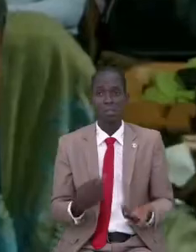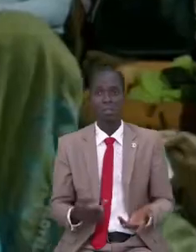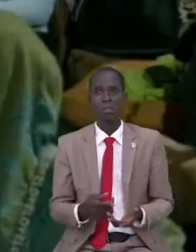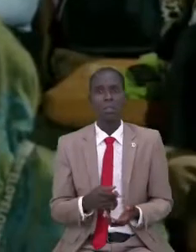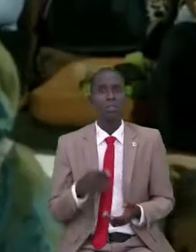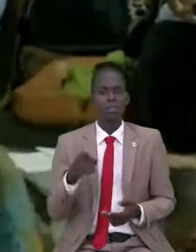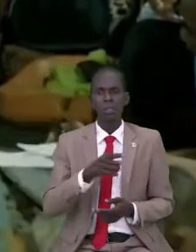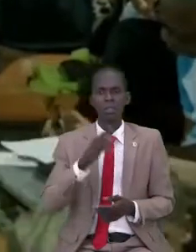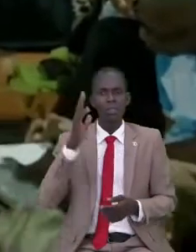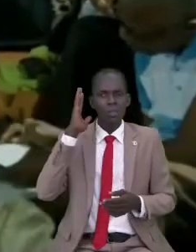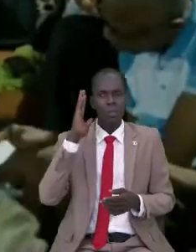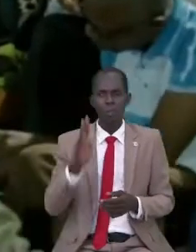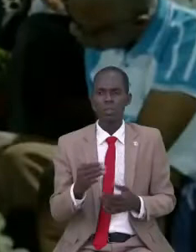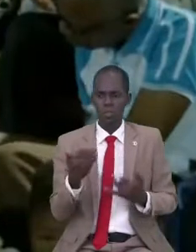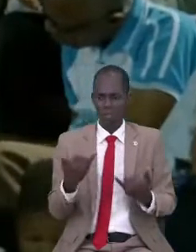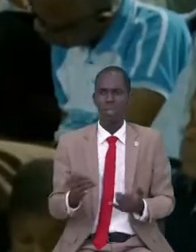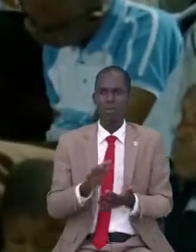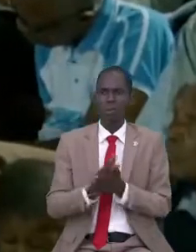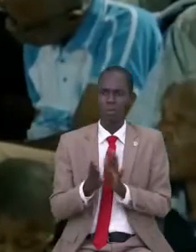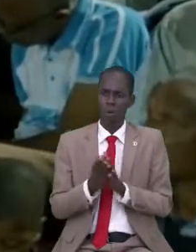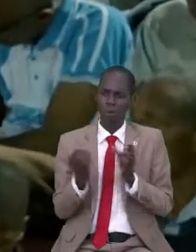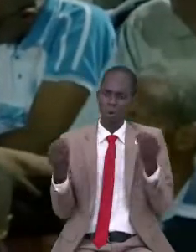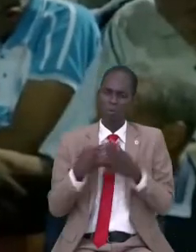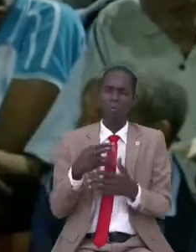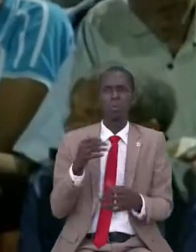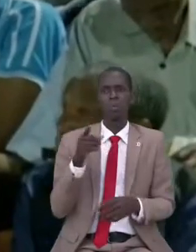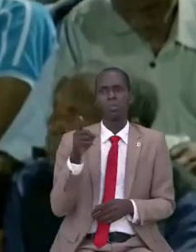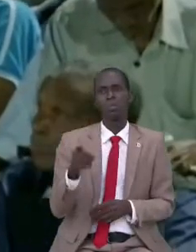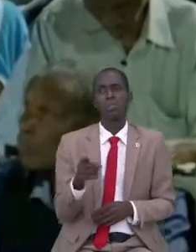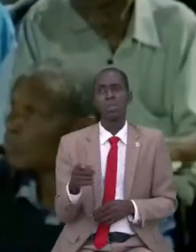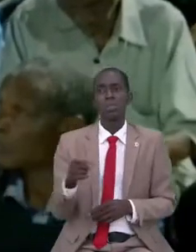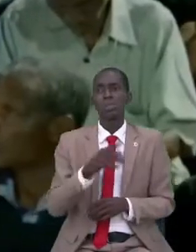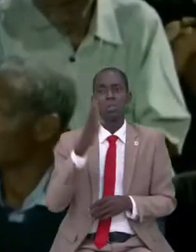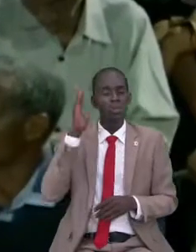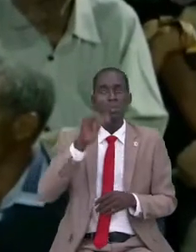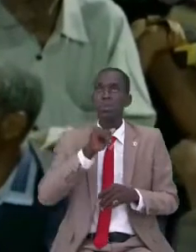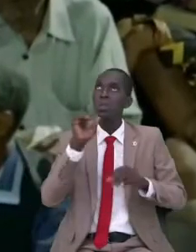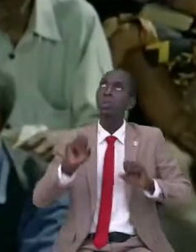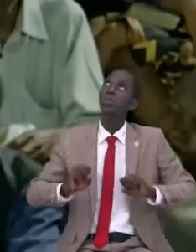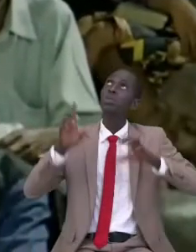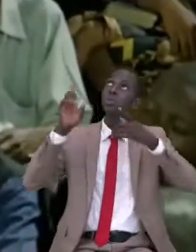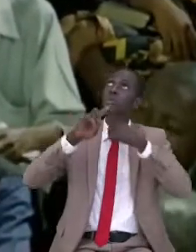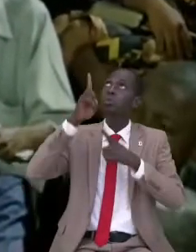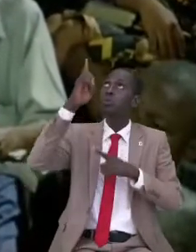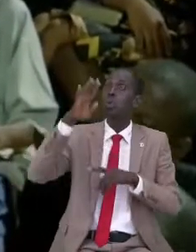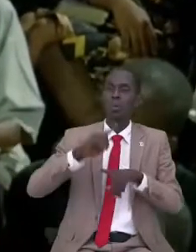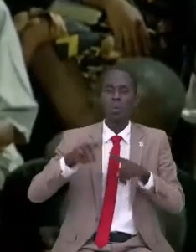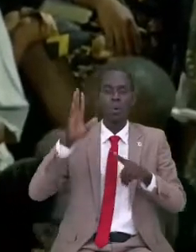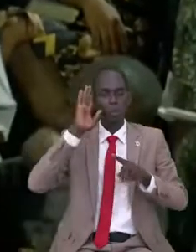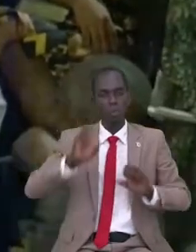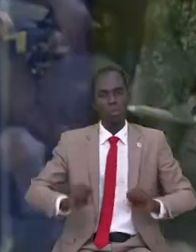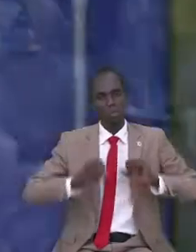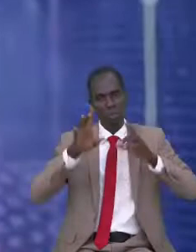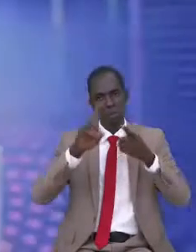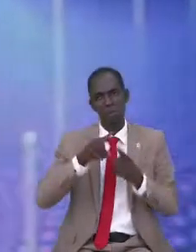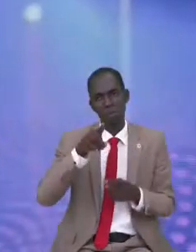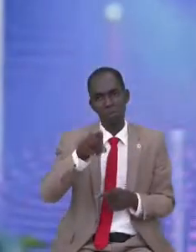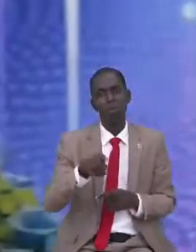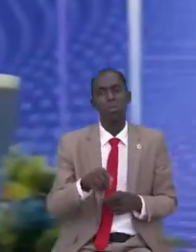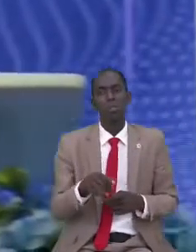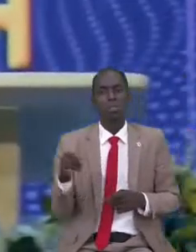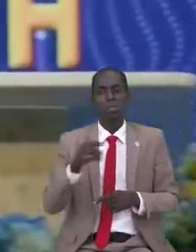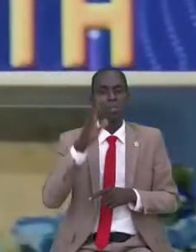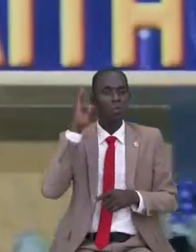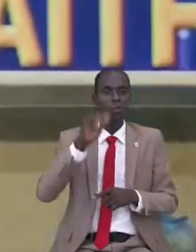afraid of God. They'll be afraid of you. They'll not be yielding to God. They'll be yielding to you. They'll not be answering